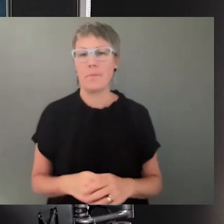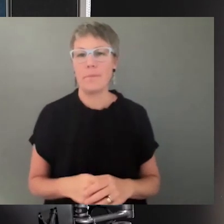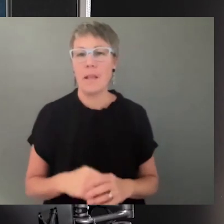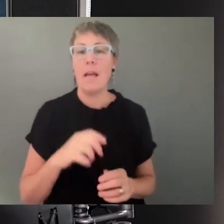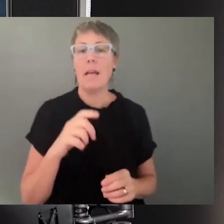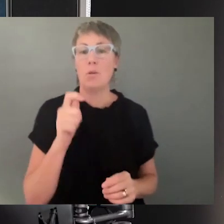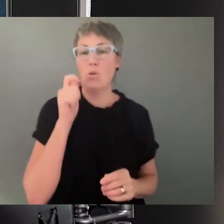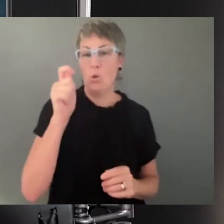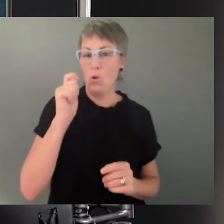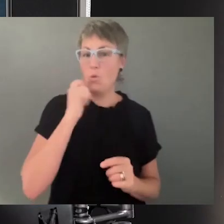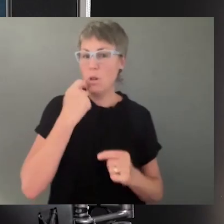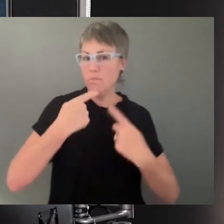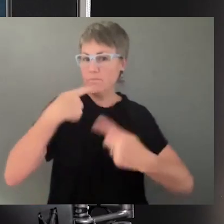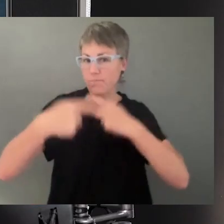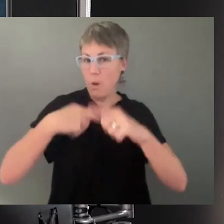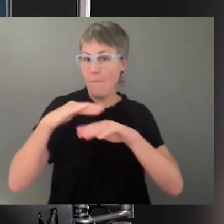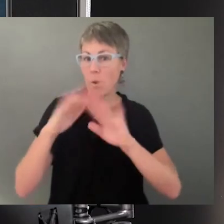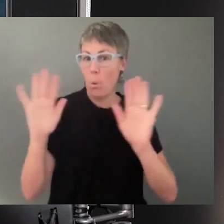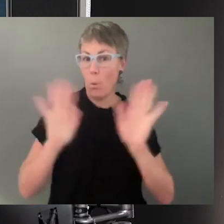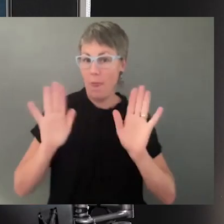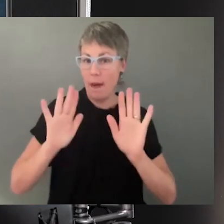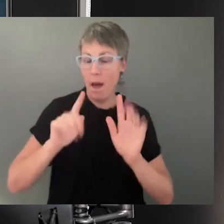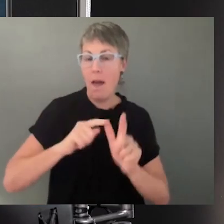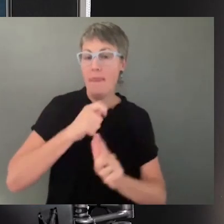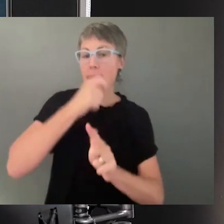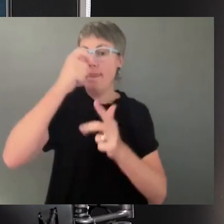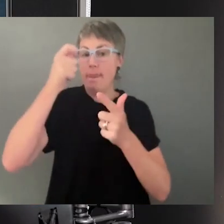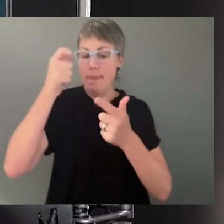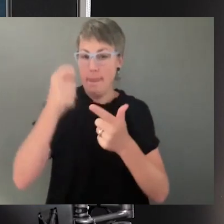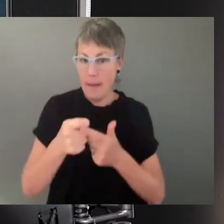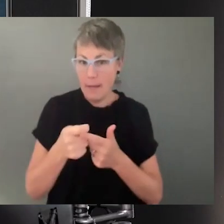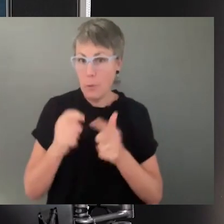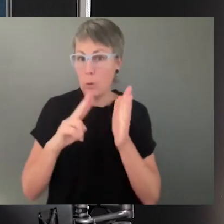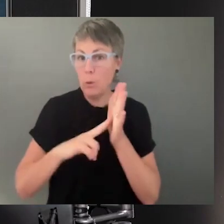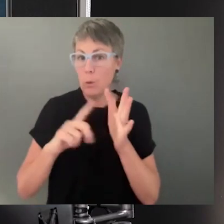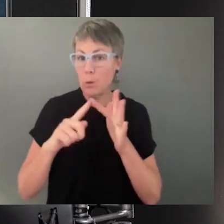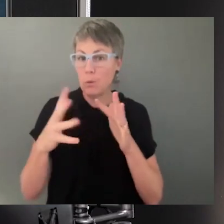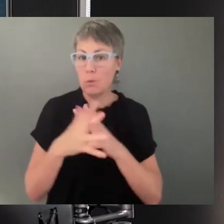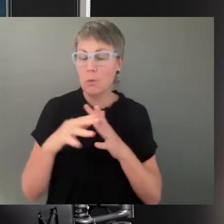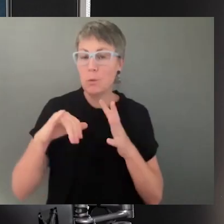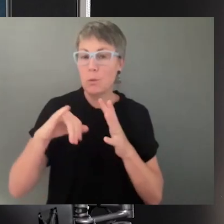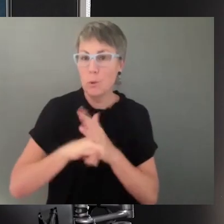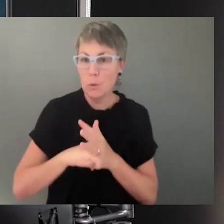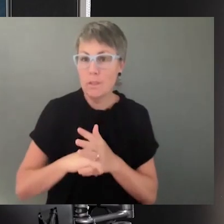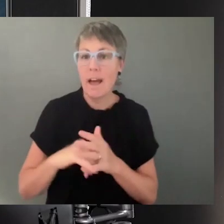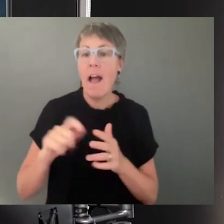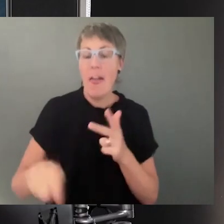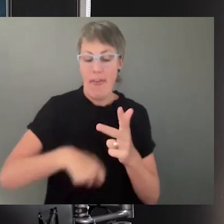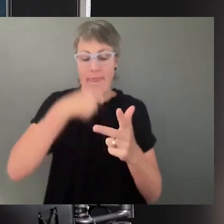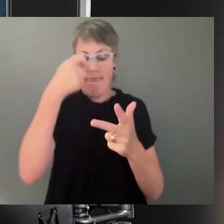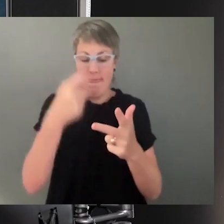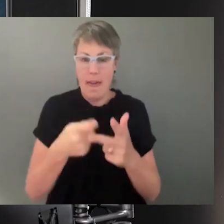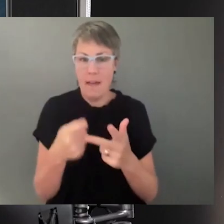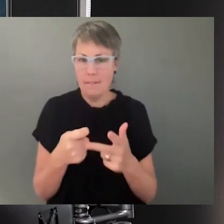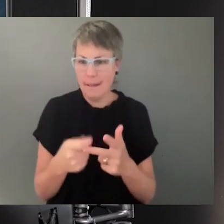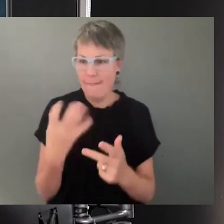Wednesday weather. That's just ahead. After that, your next news headlines. Then you'll hear about an unlikely regional Queensland duo who